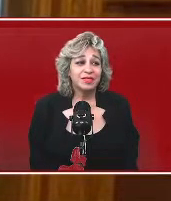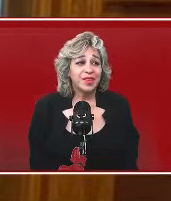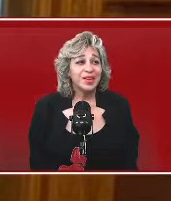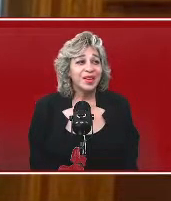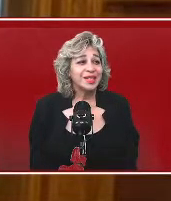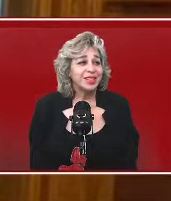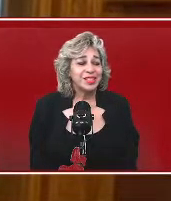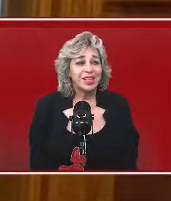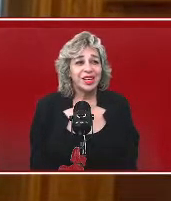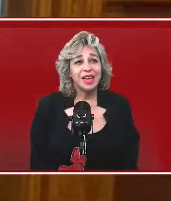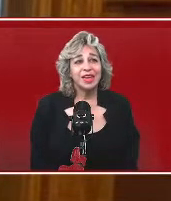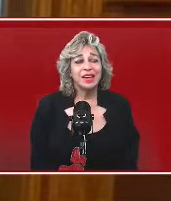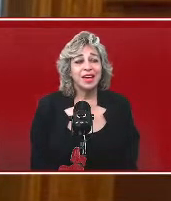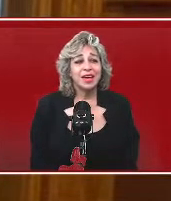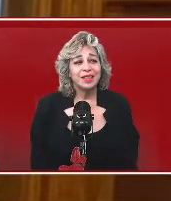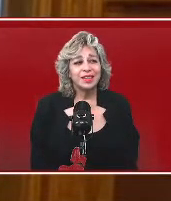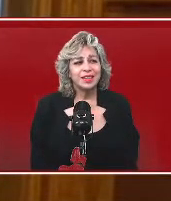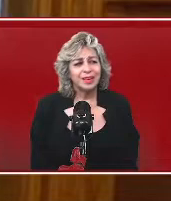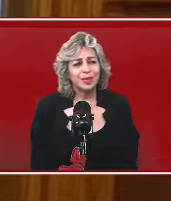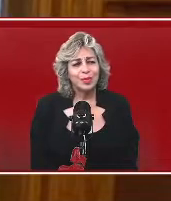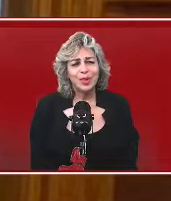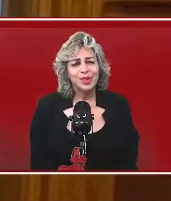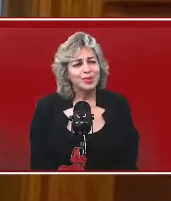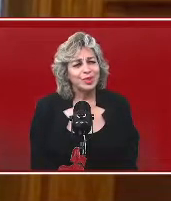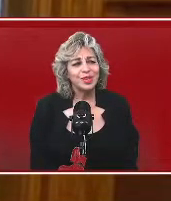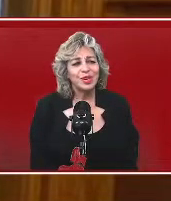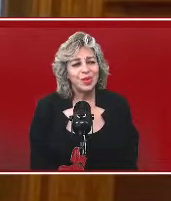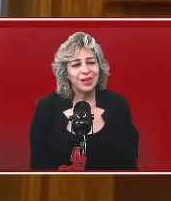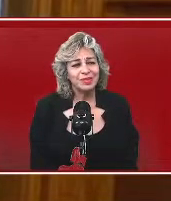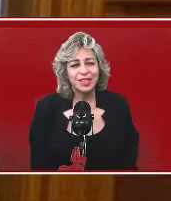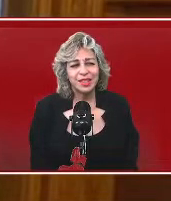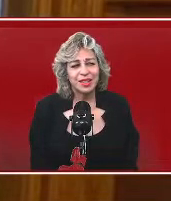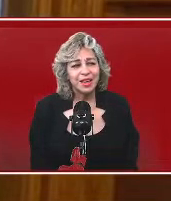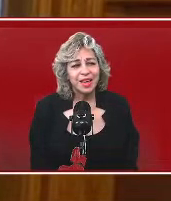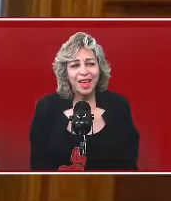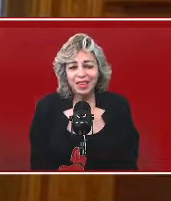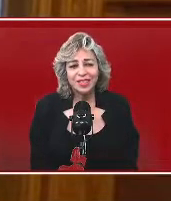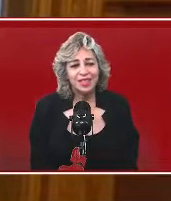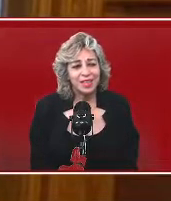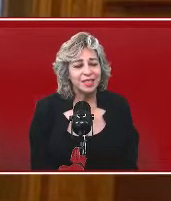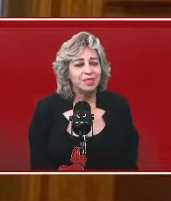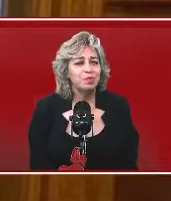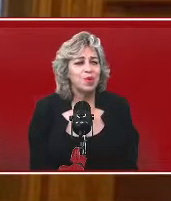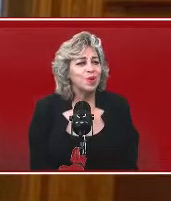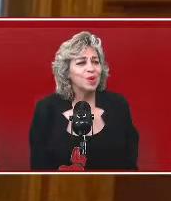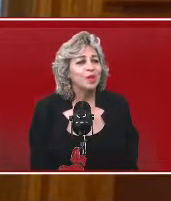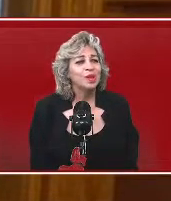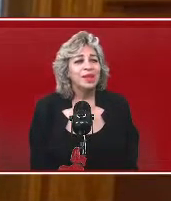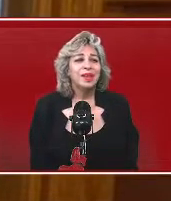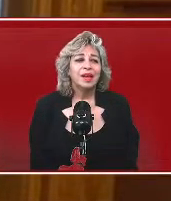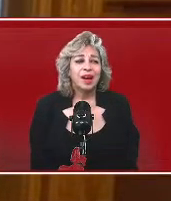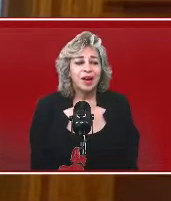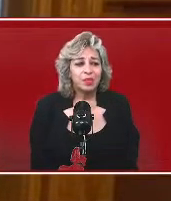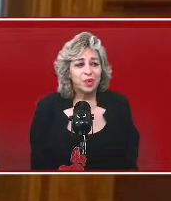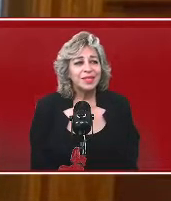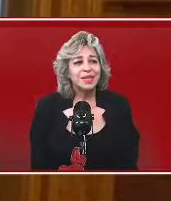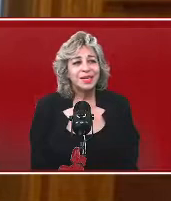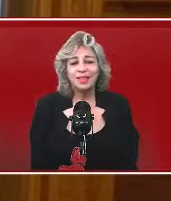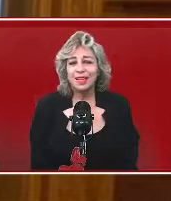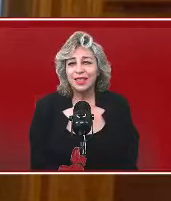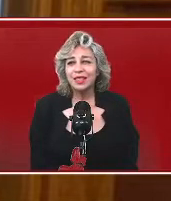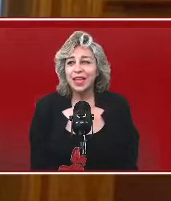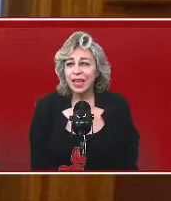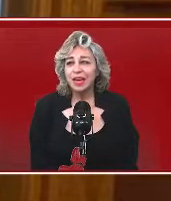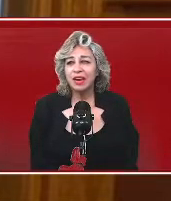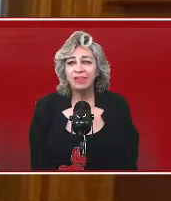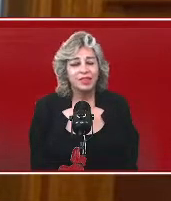It's very touching and wonderful to know we have such a excellent moral president